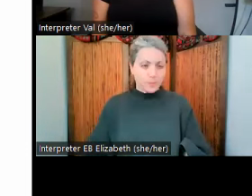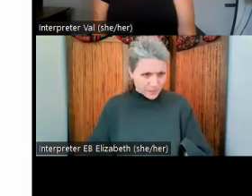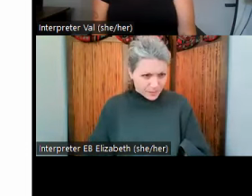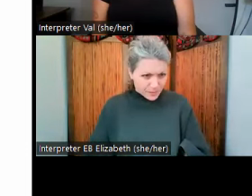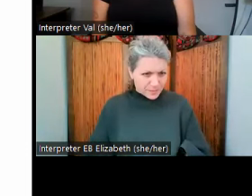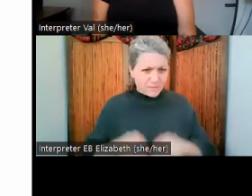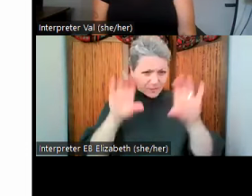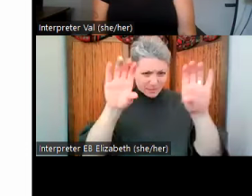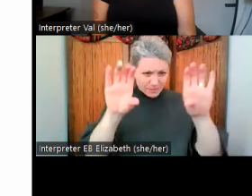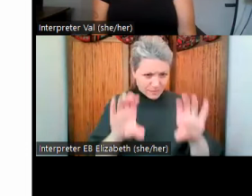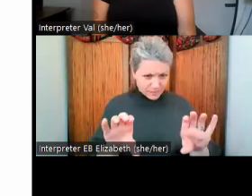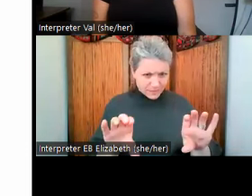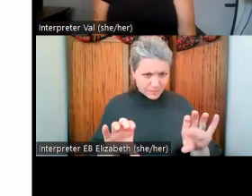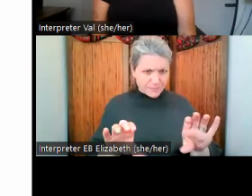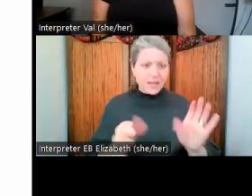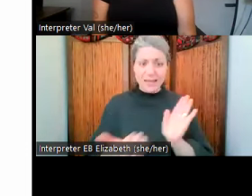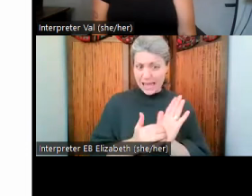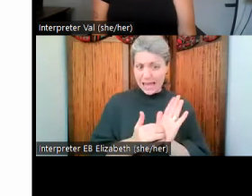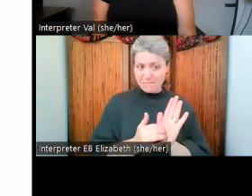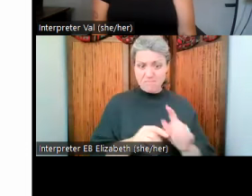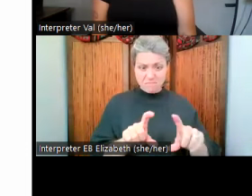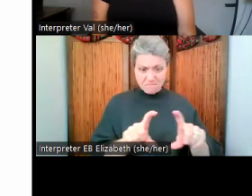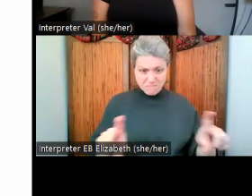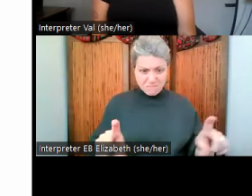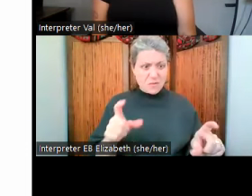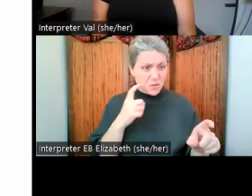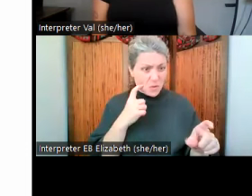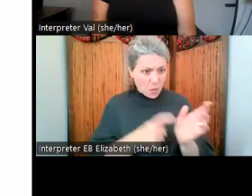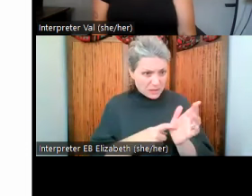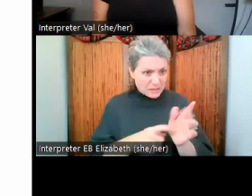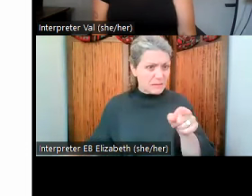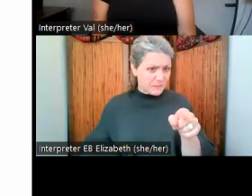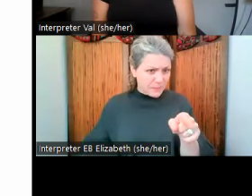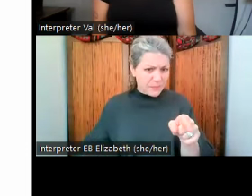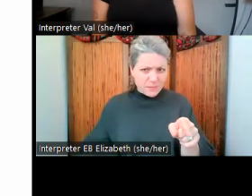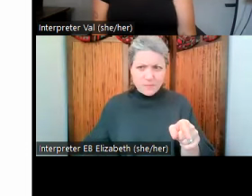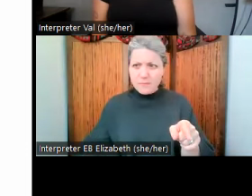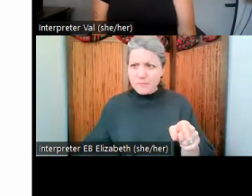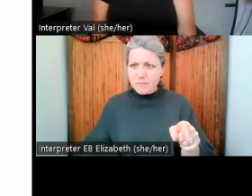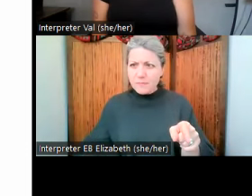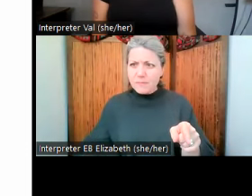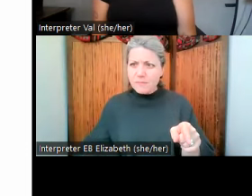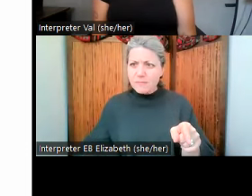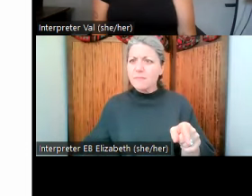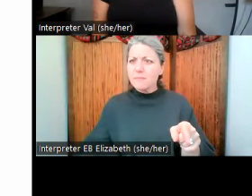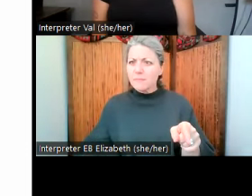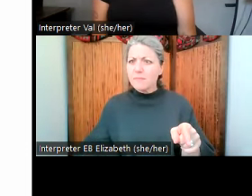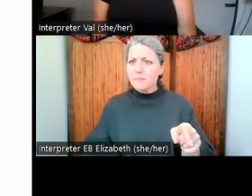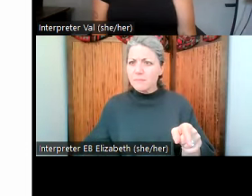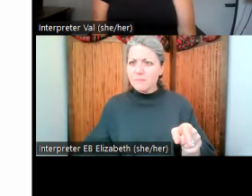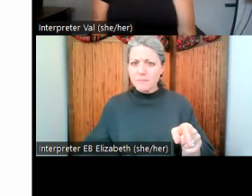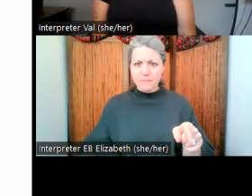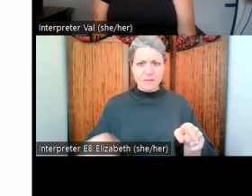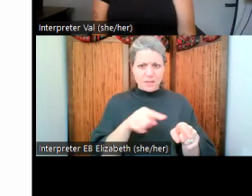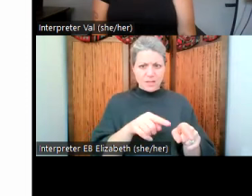bottom, not surprisingly, in terms of distribution of insurance type, we see that